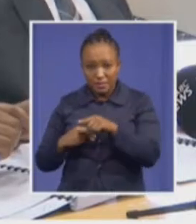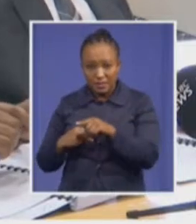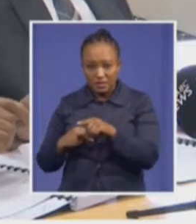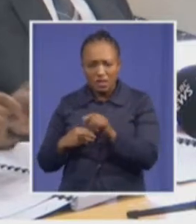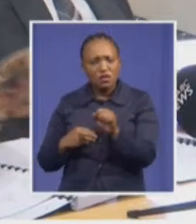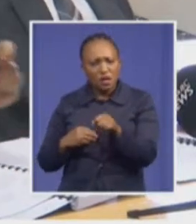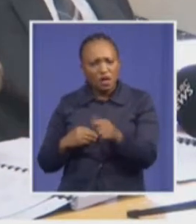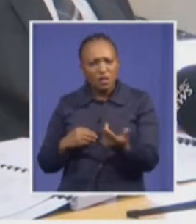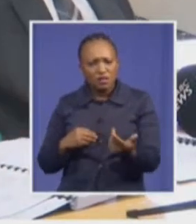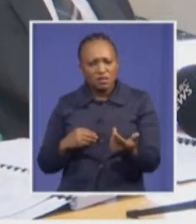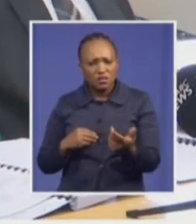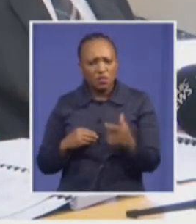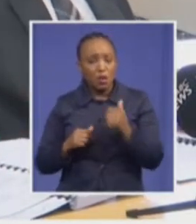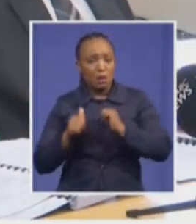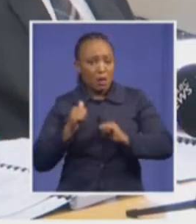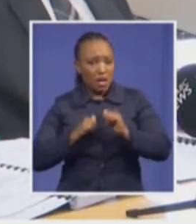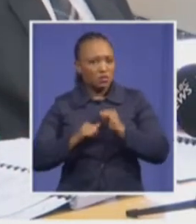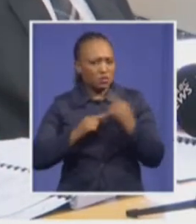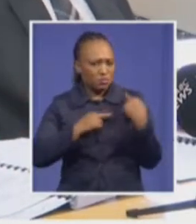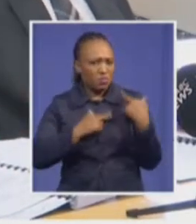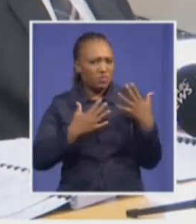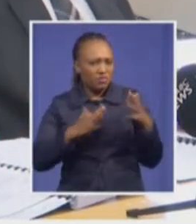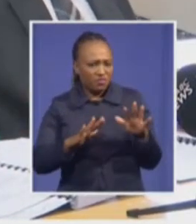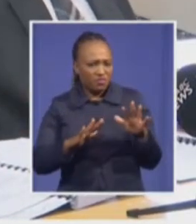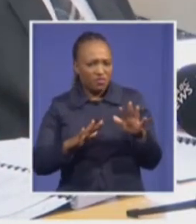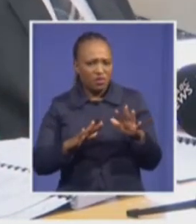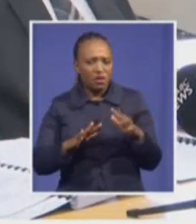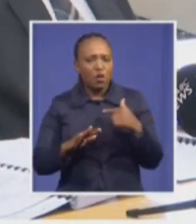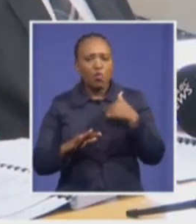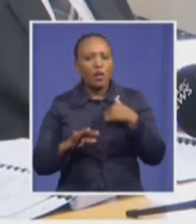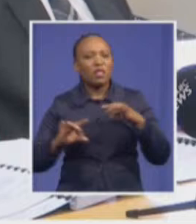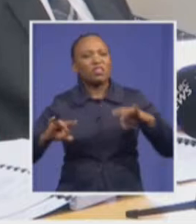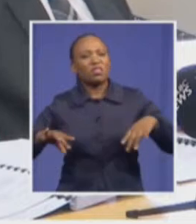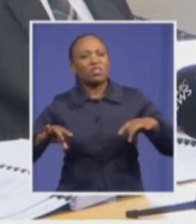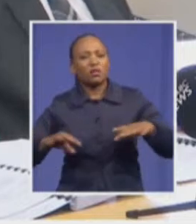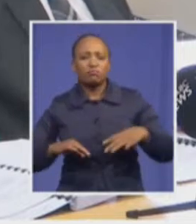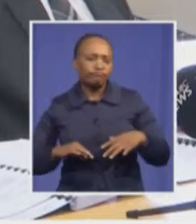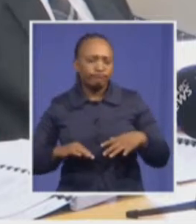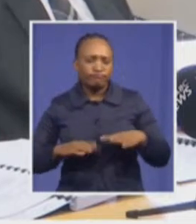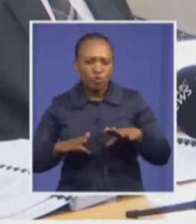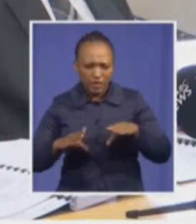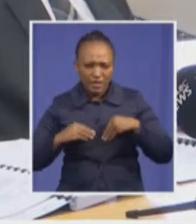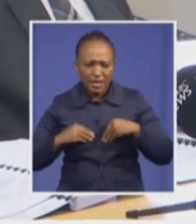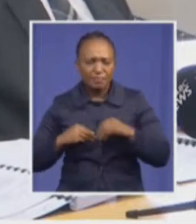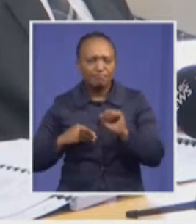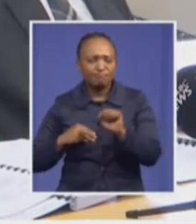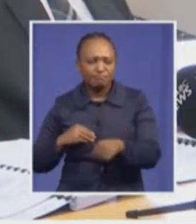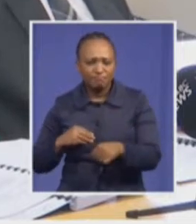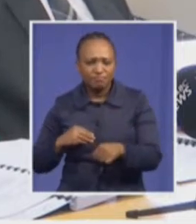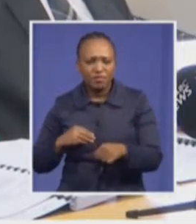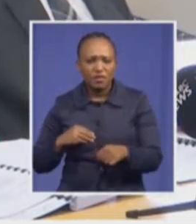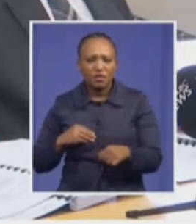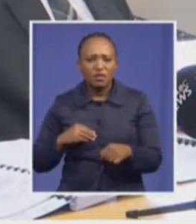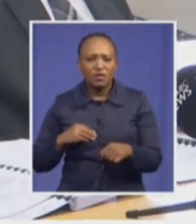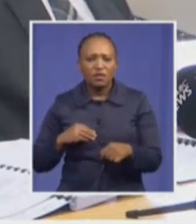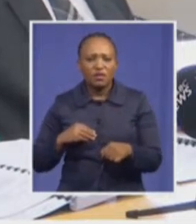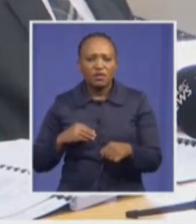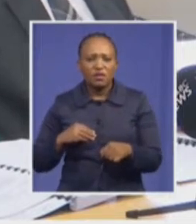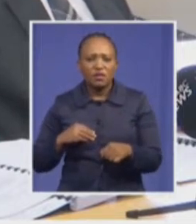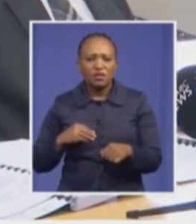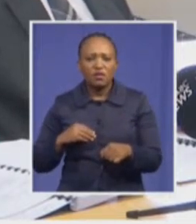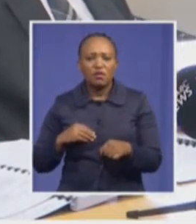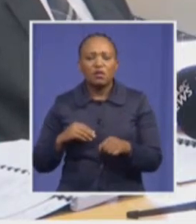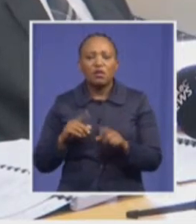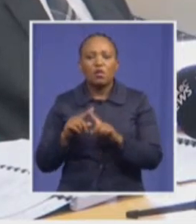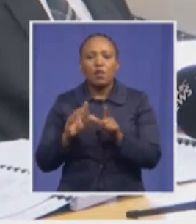And that, we don't deny that, Chairperson. But what we're not downplaying is the importance of that interdict, the importance of